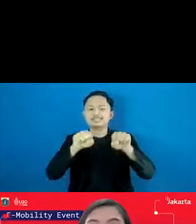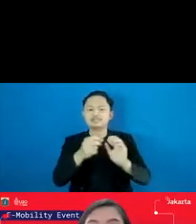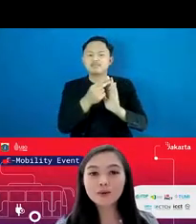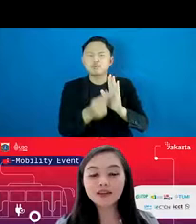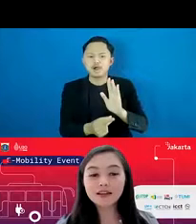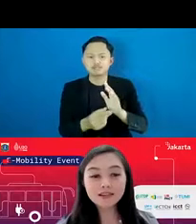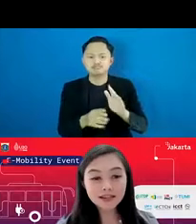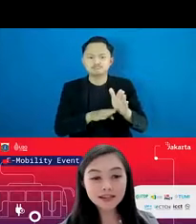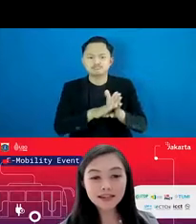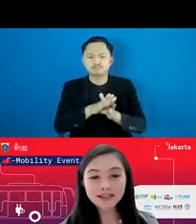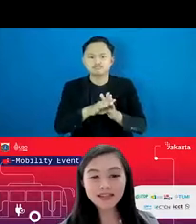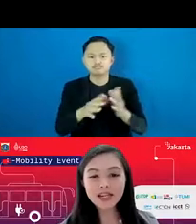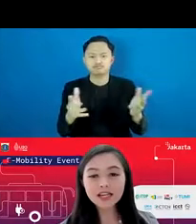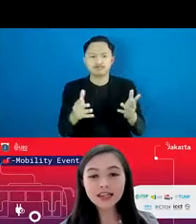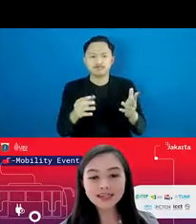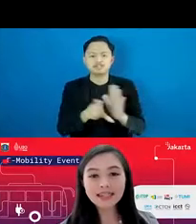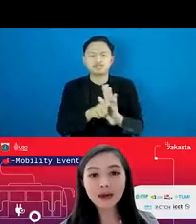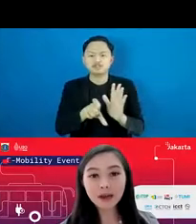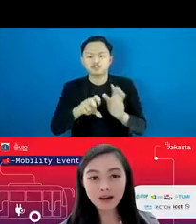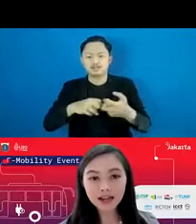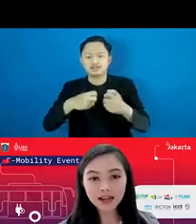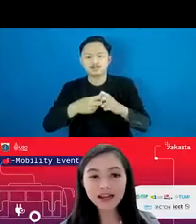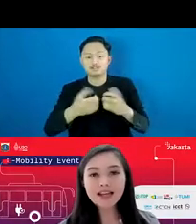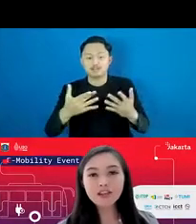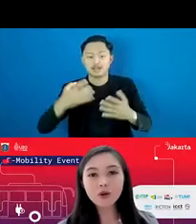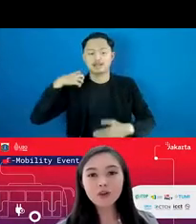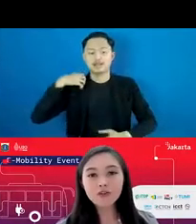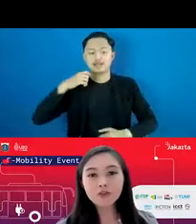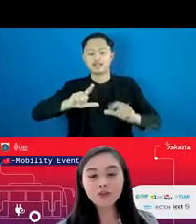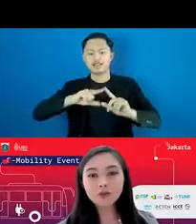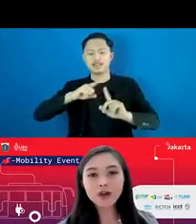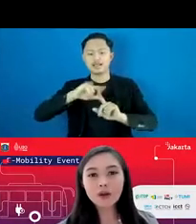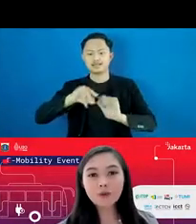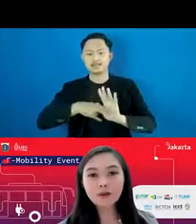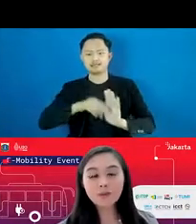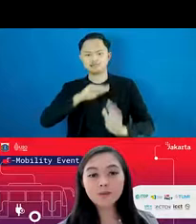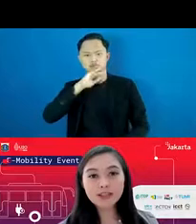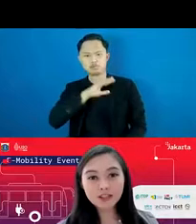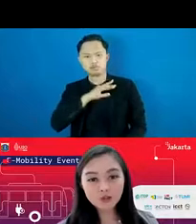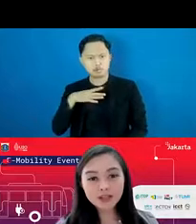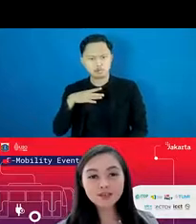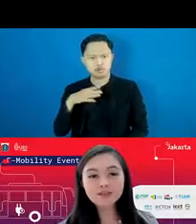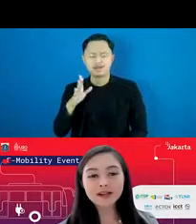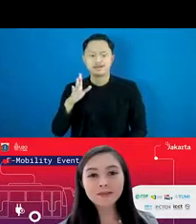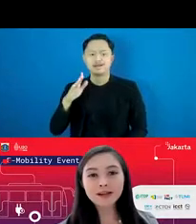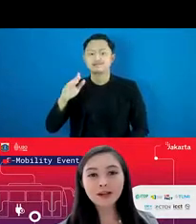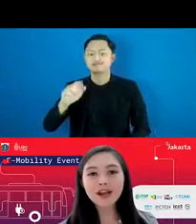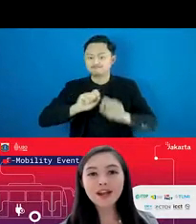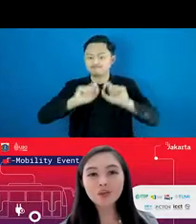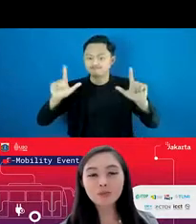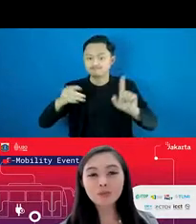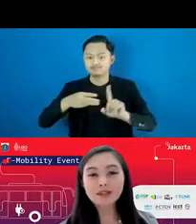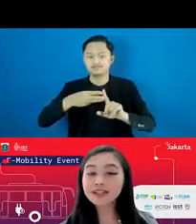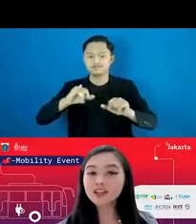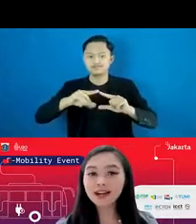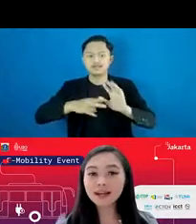deployment with a study case in Latin America. So without further ado, I will present the screen to Ms. Bianca Makido, and